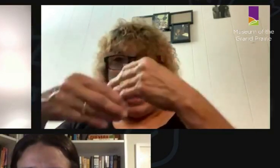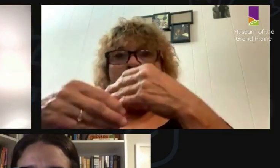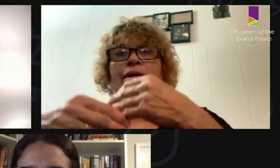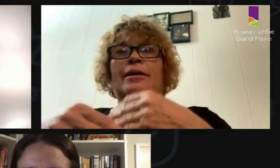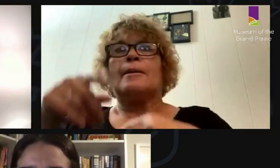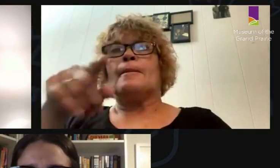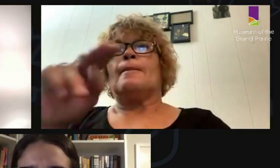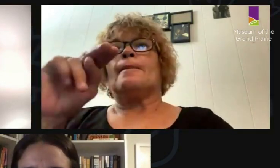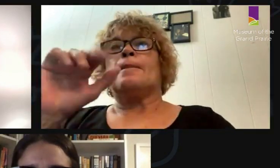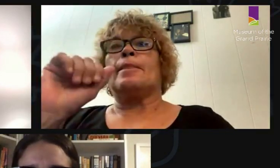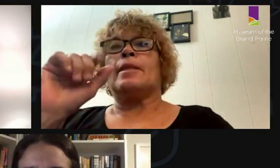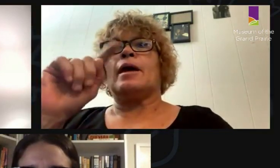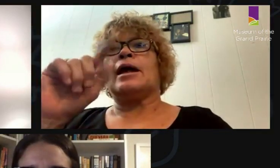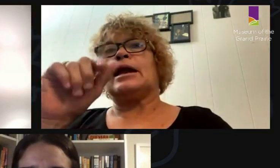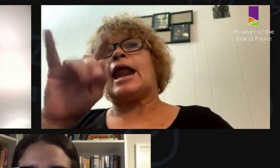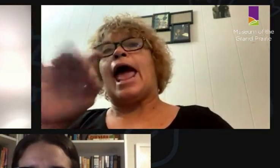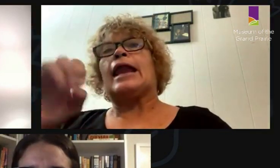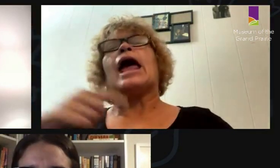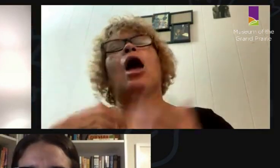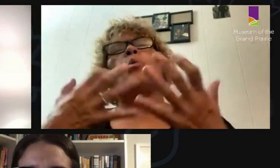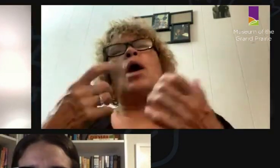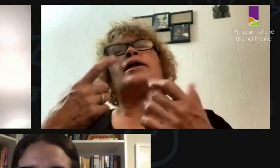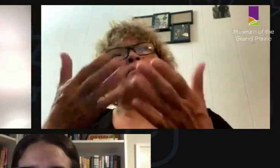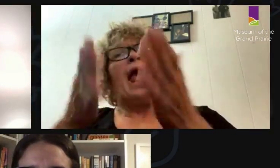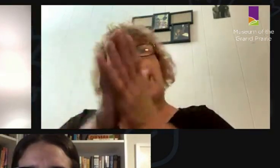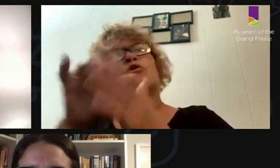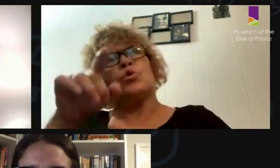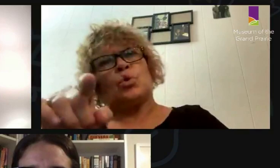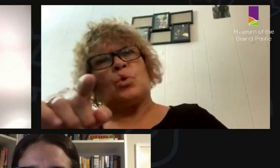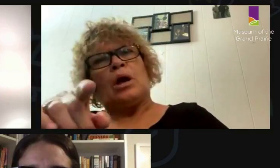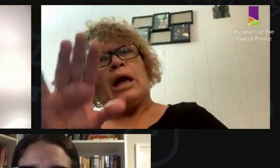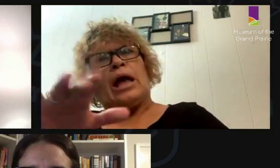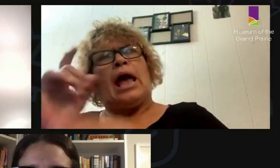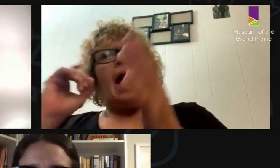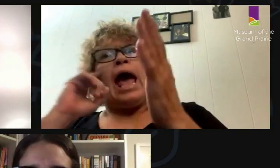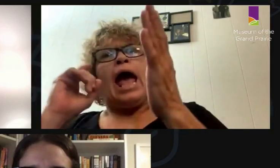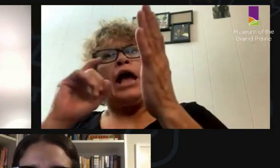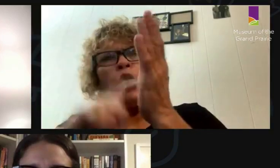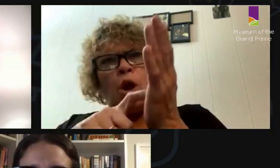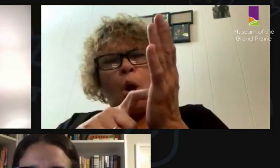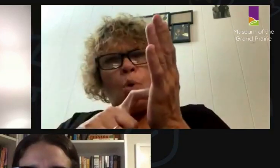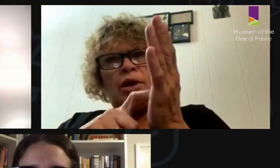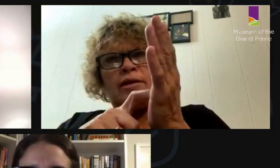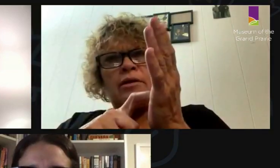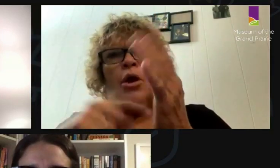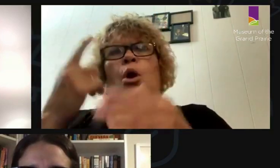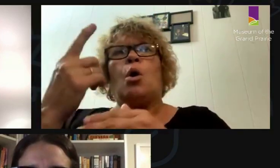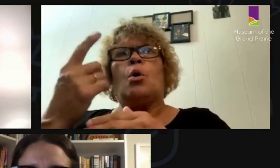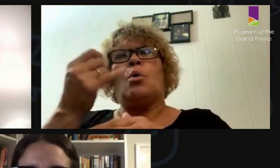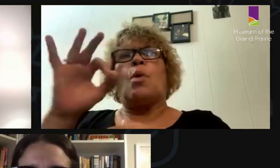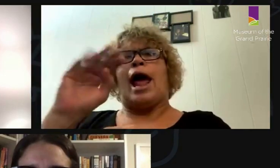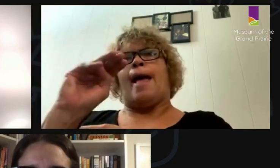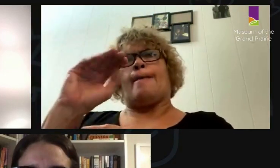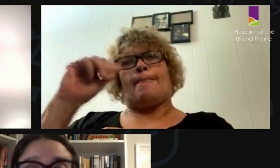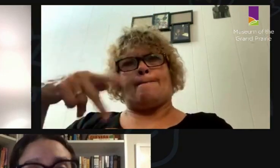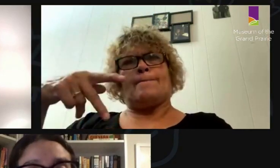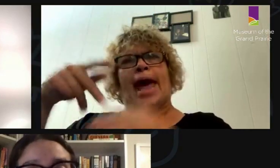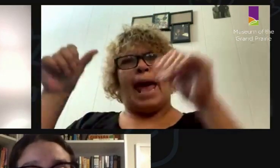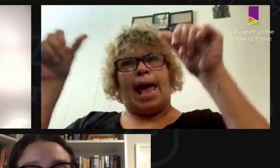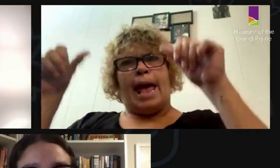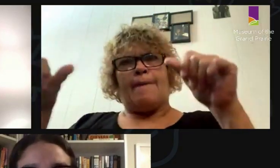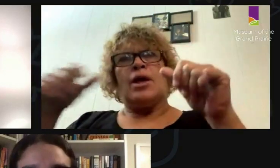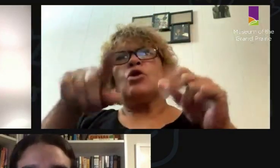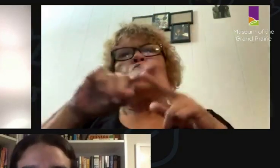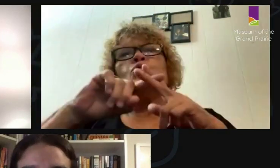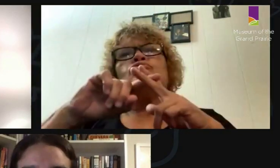Natalie, real quick, I'll start off. I noticed in one of the maps that you showed at the